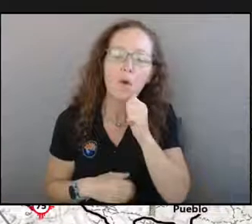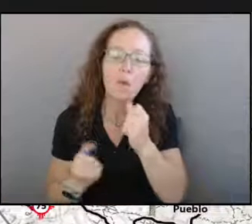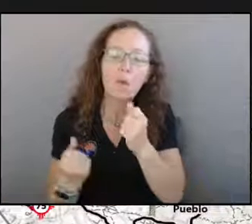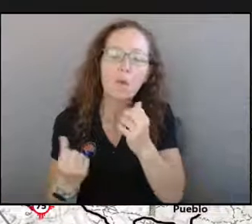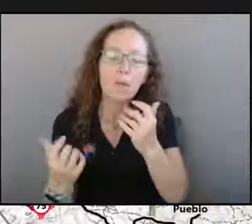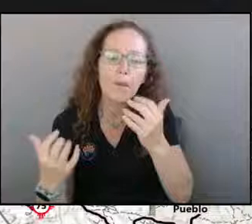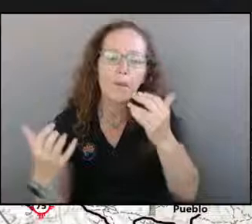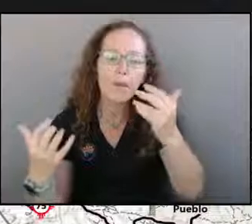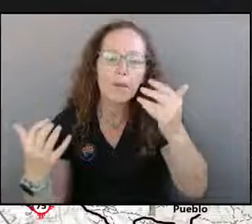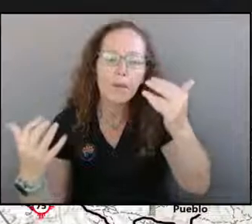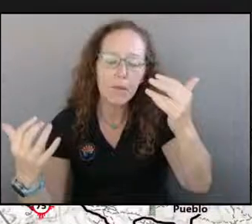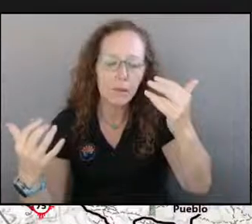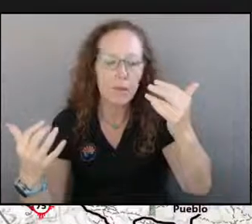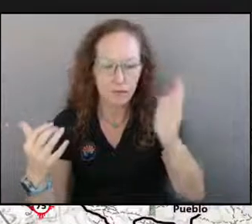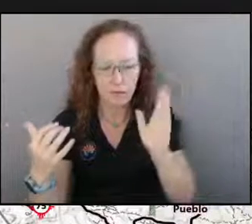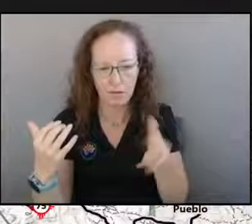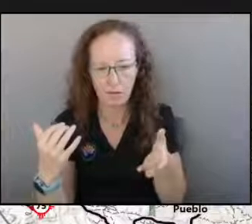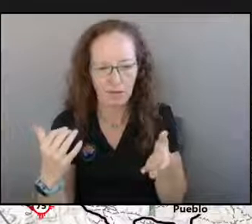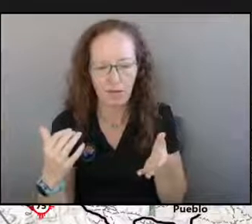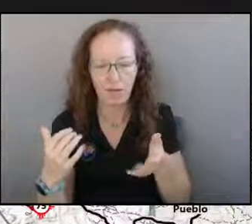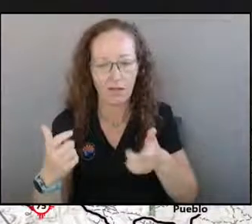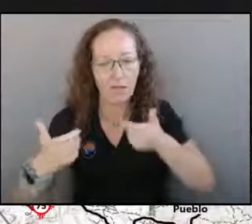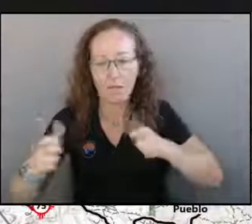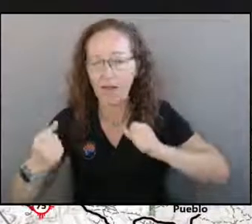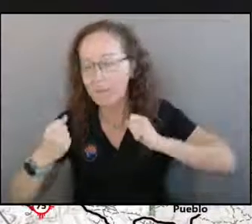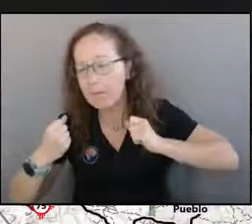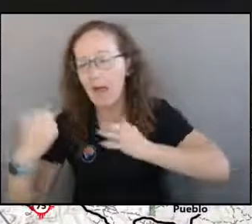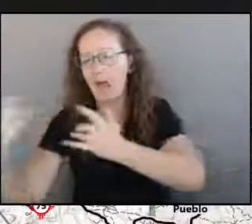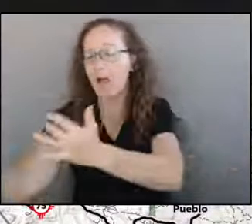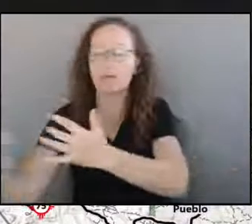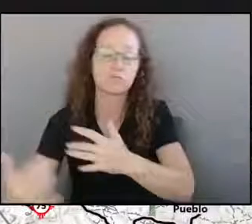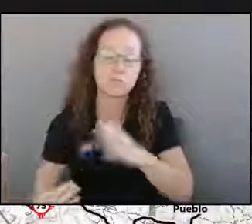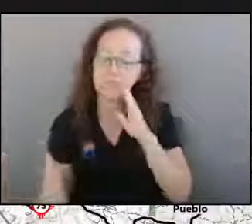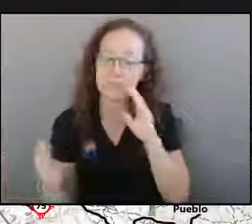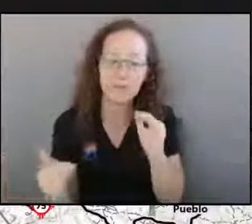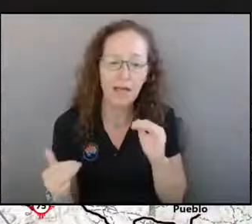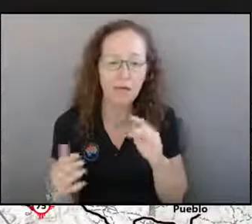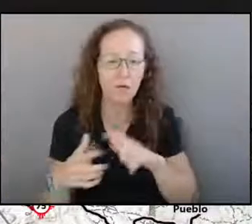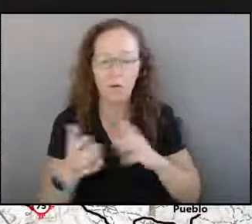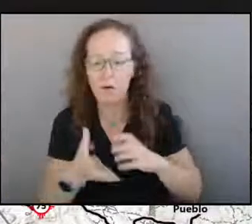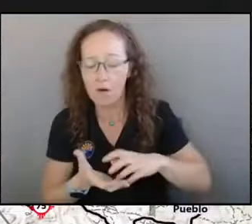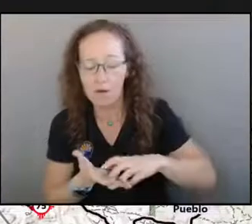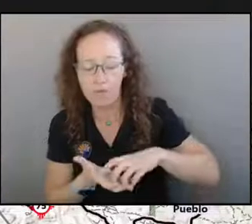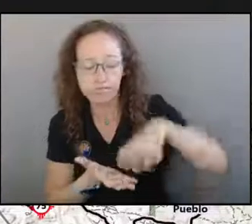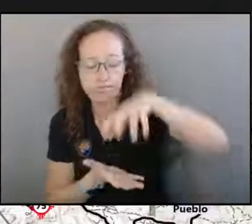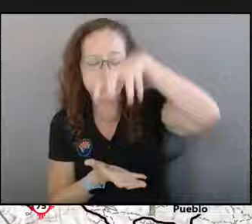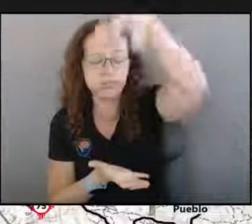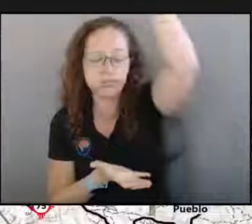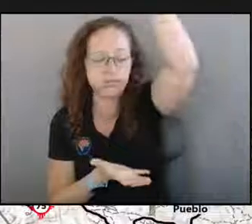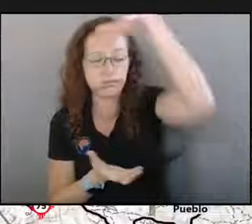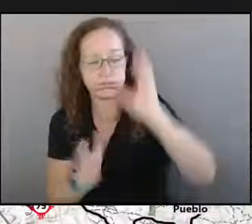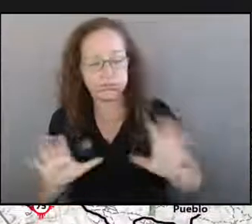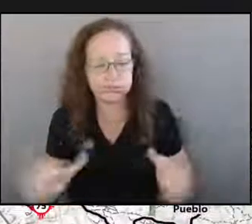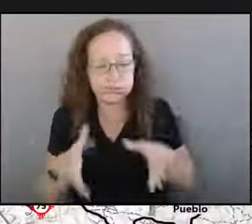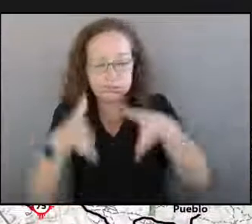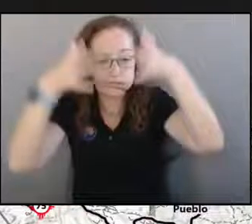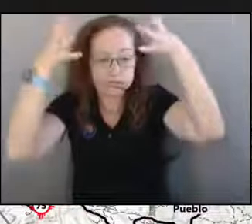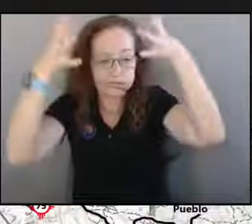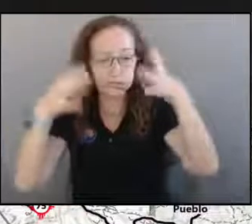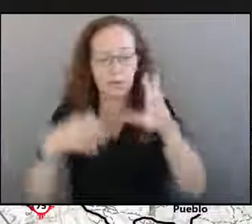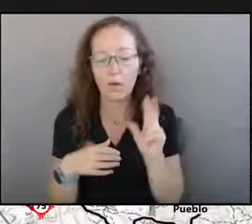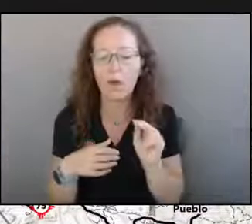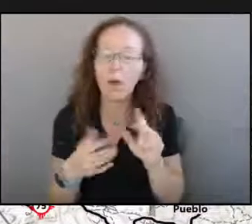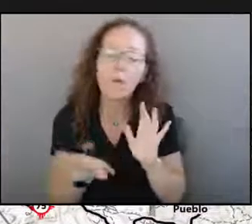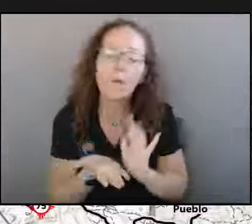any big major runs, not expecting any huge columns coming up. I think it's going to be a really good work